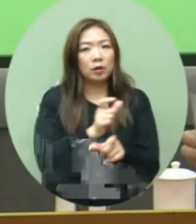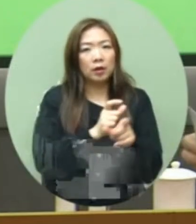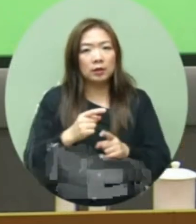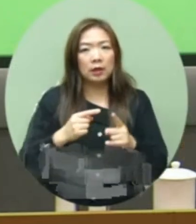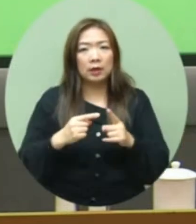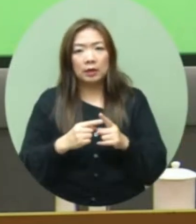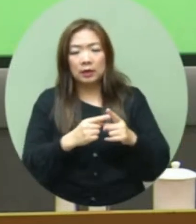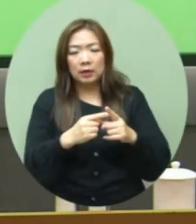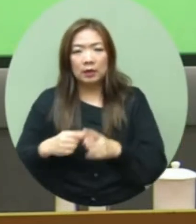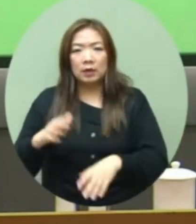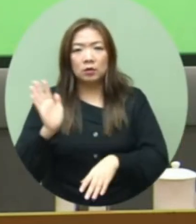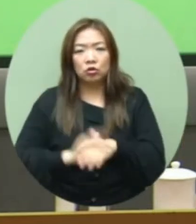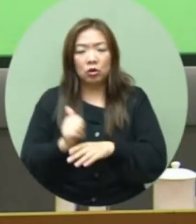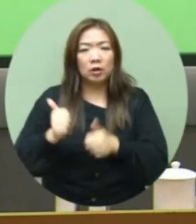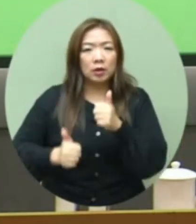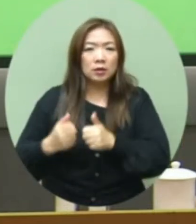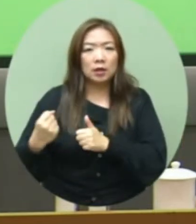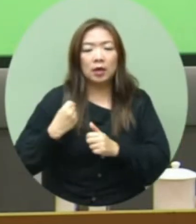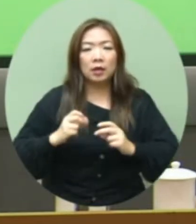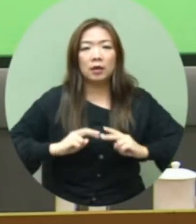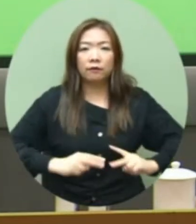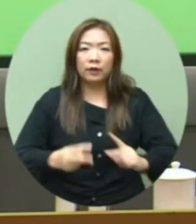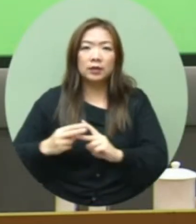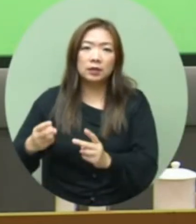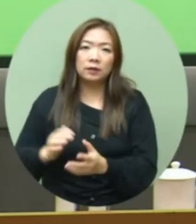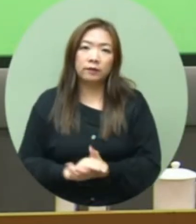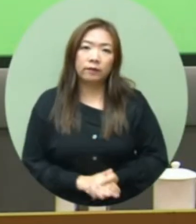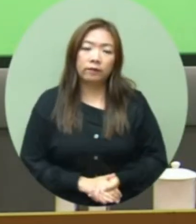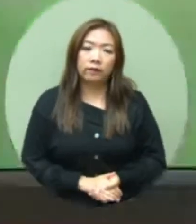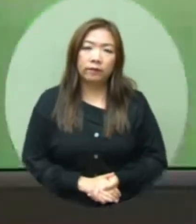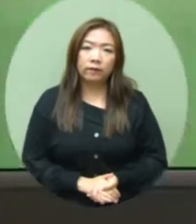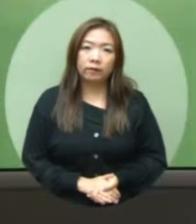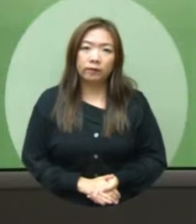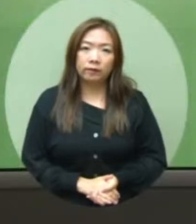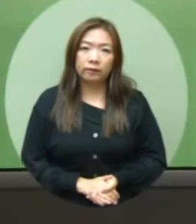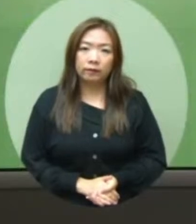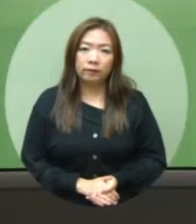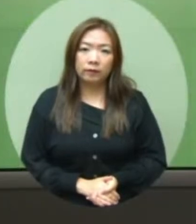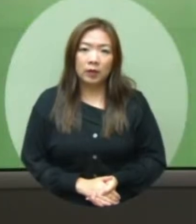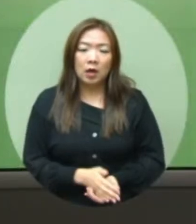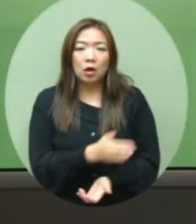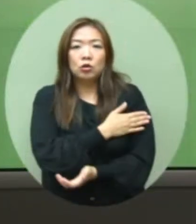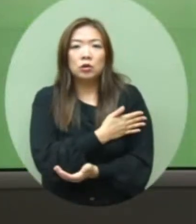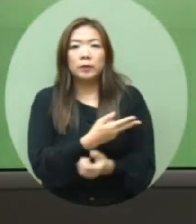This will matter for Hong Kong's economy and competitiveness. Next question.